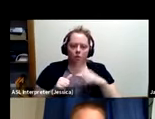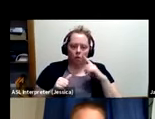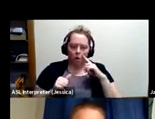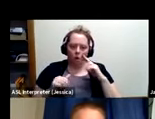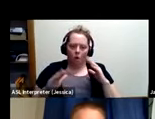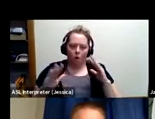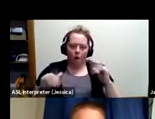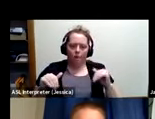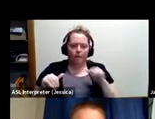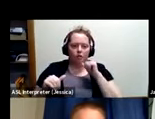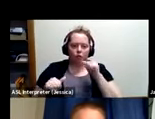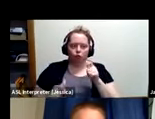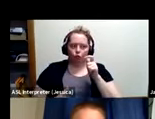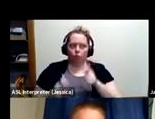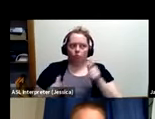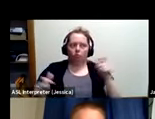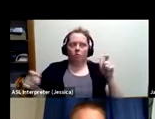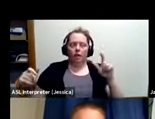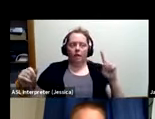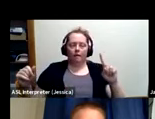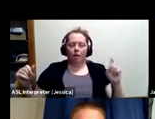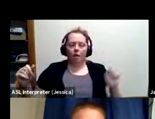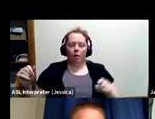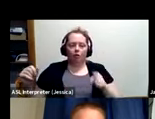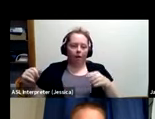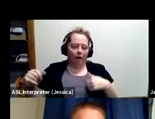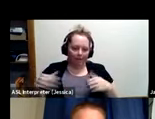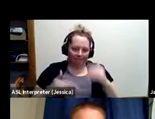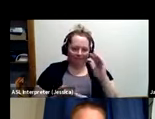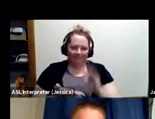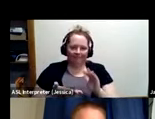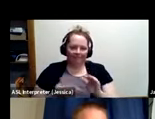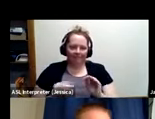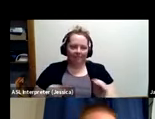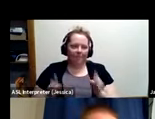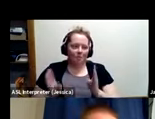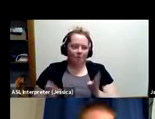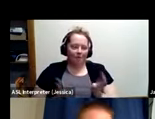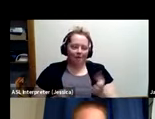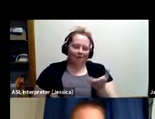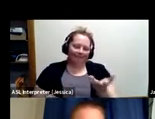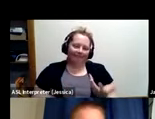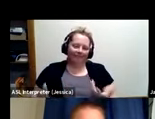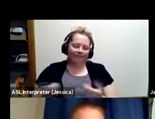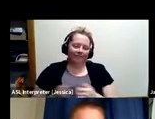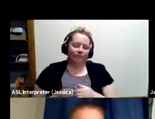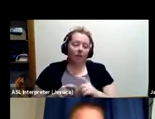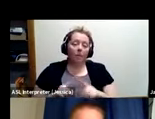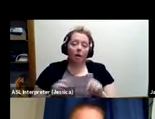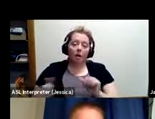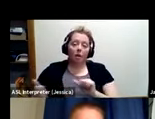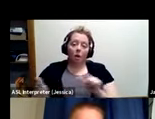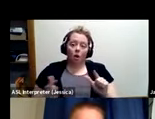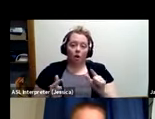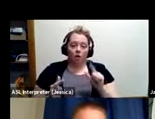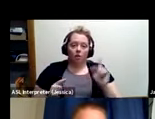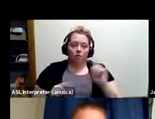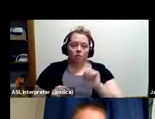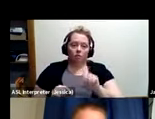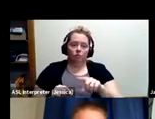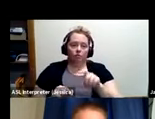question, but Ali, you get the least preparation for it. So for all of the panelists, starting with Ali,